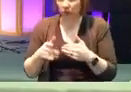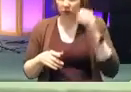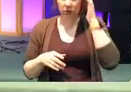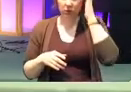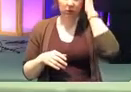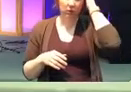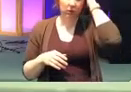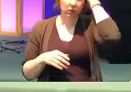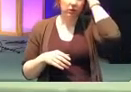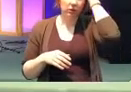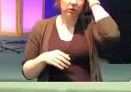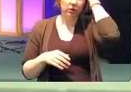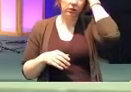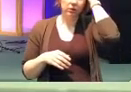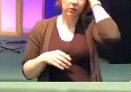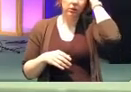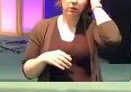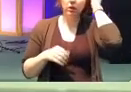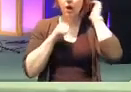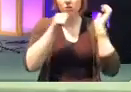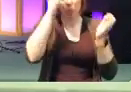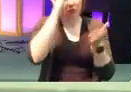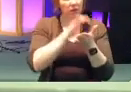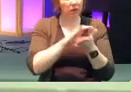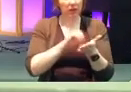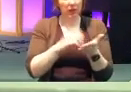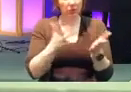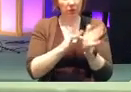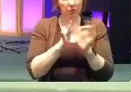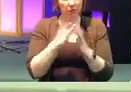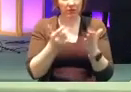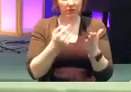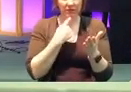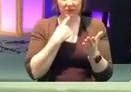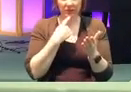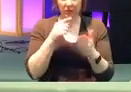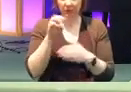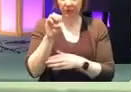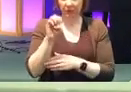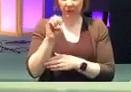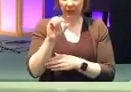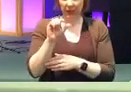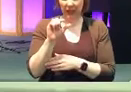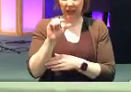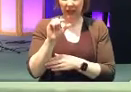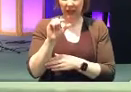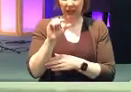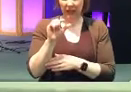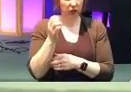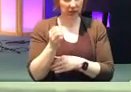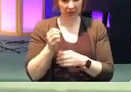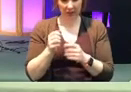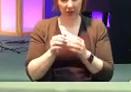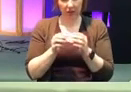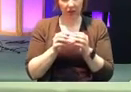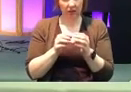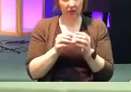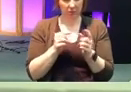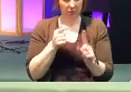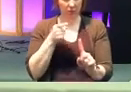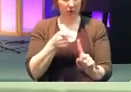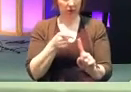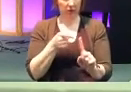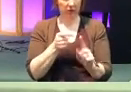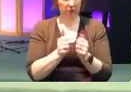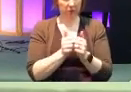And I don't believe that that's what Scripture wants of us. Somebody said this, the edge is the furthest point from